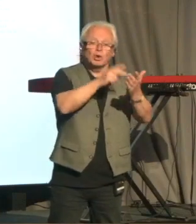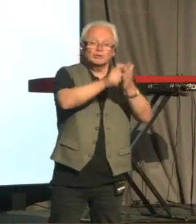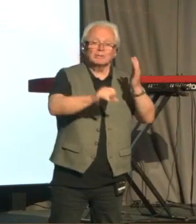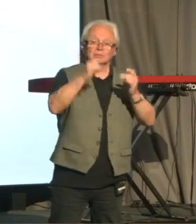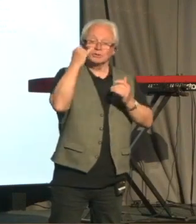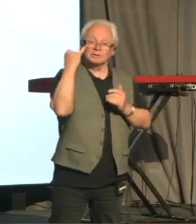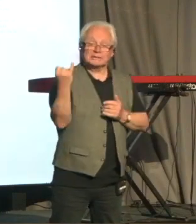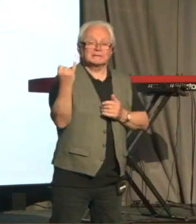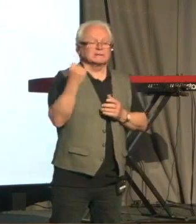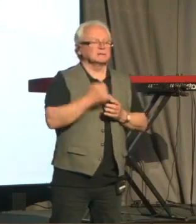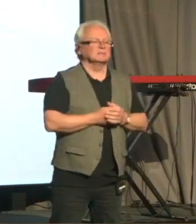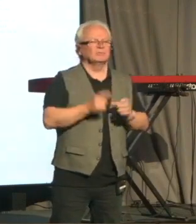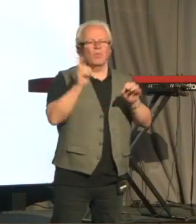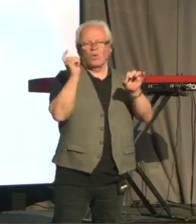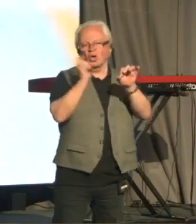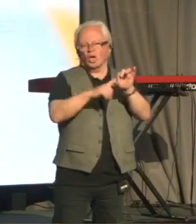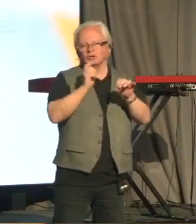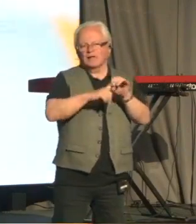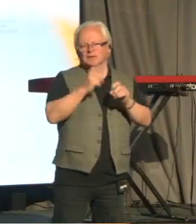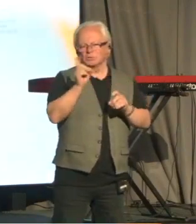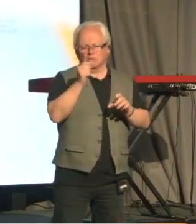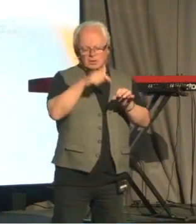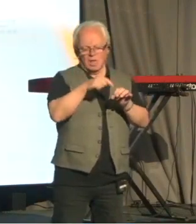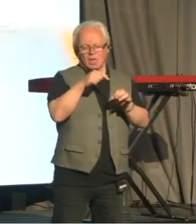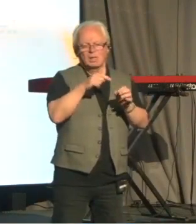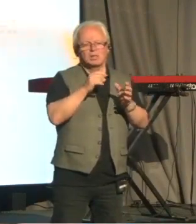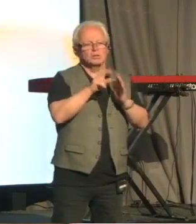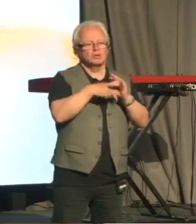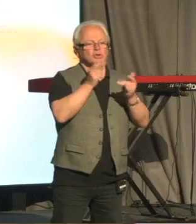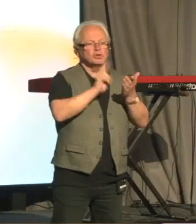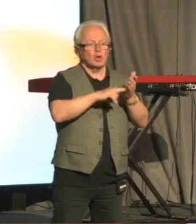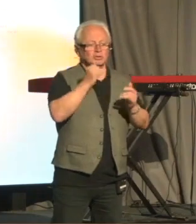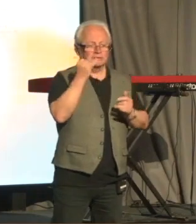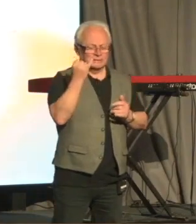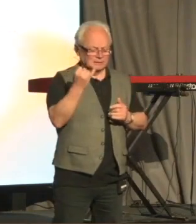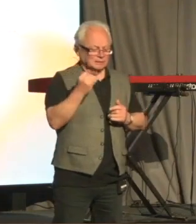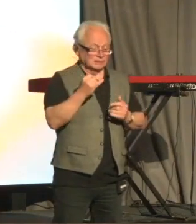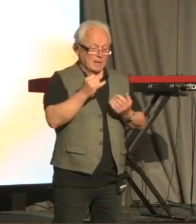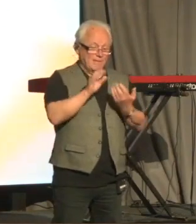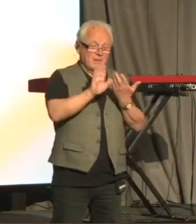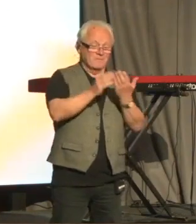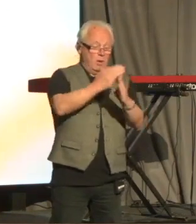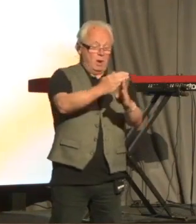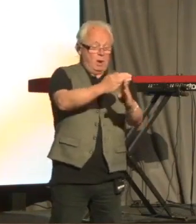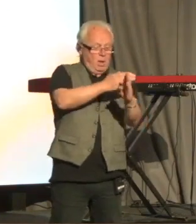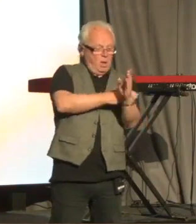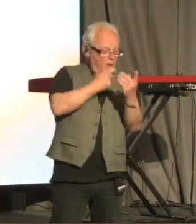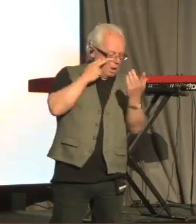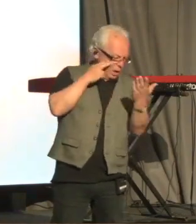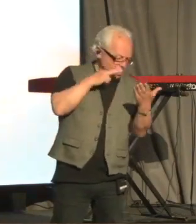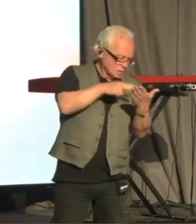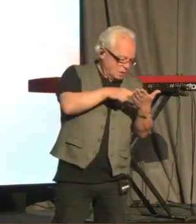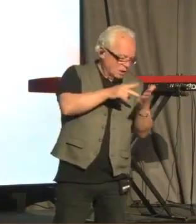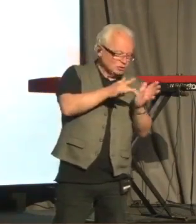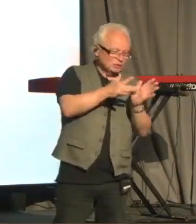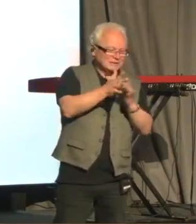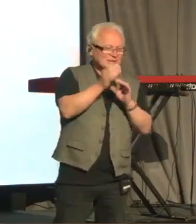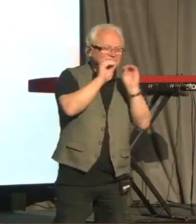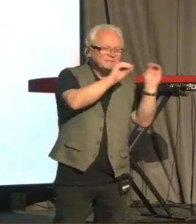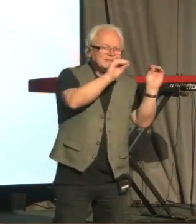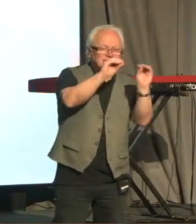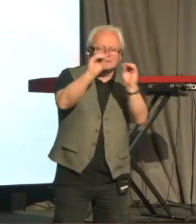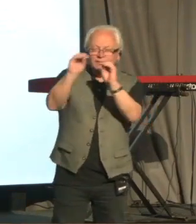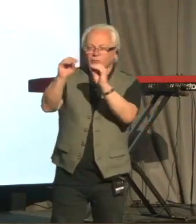give you a little bit of context here, before this happens, we've seen the feeding of the 5,000, where Jesus